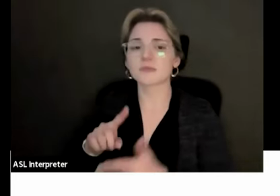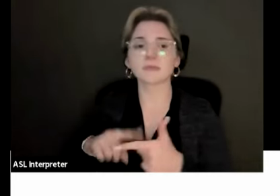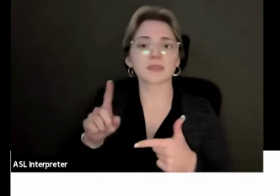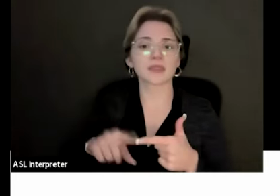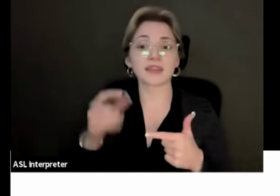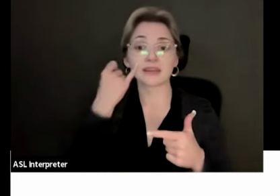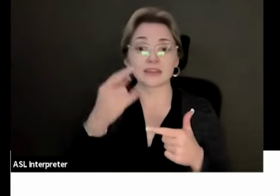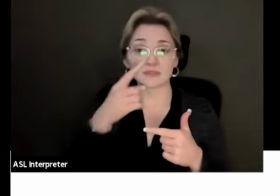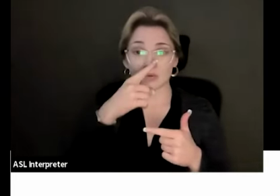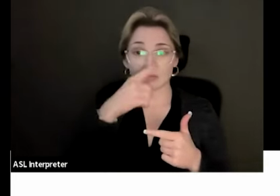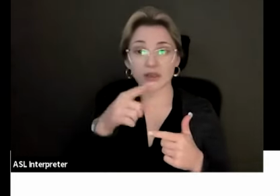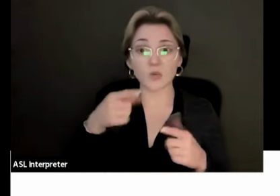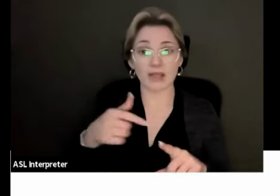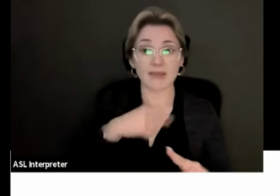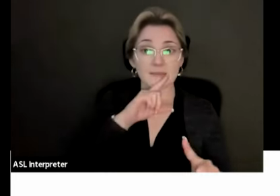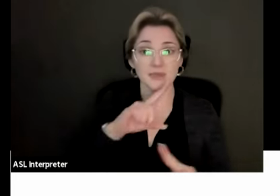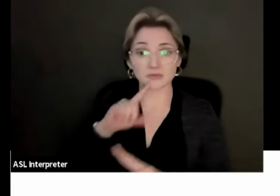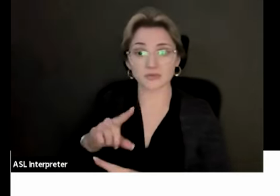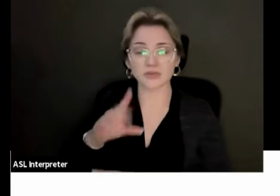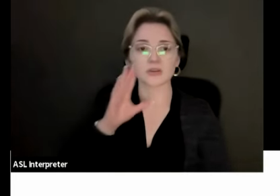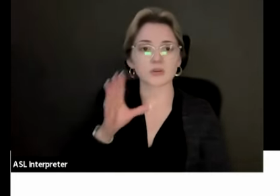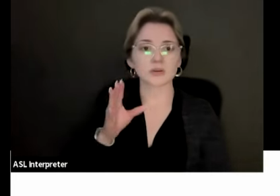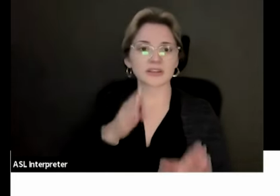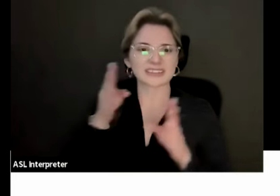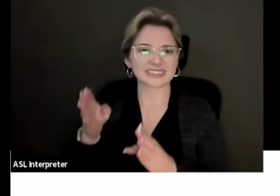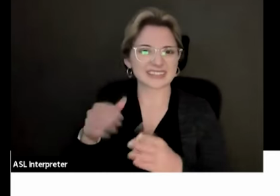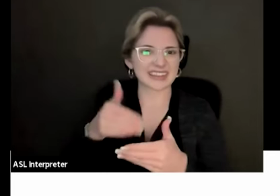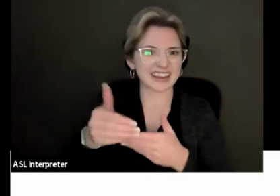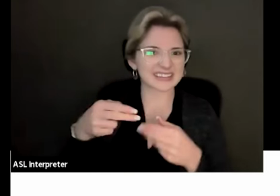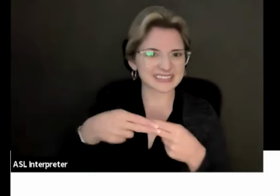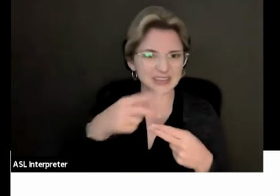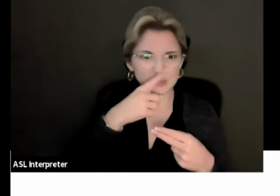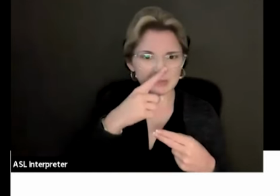if you can actually, while I'm answering these questions, just go to the next slide for me as well.